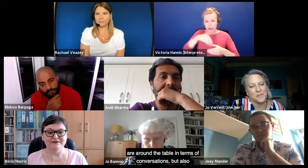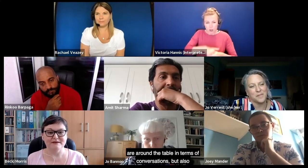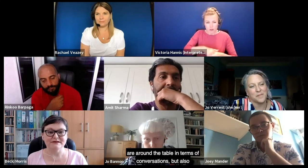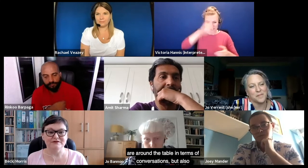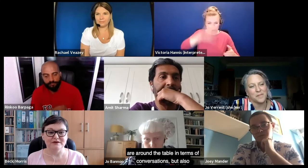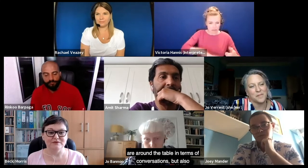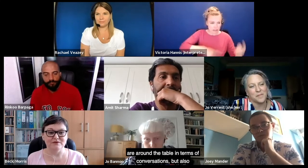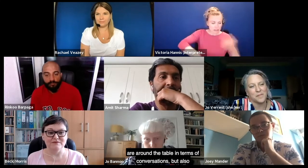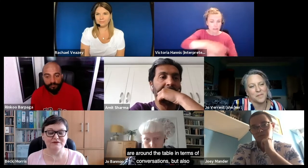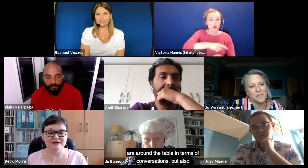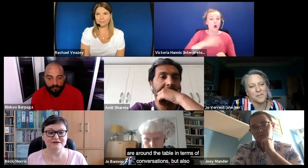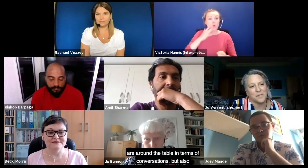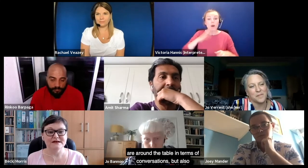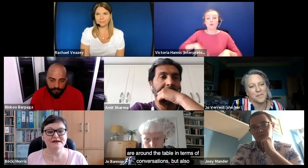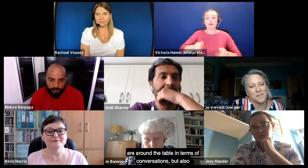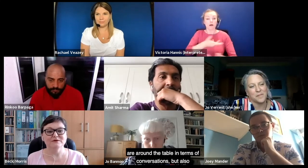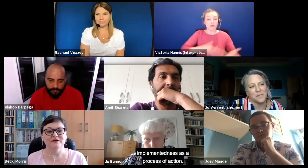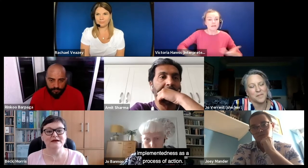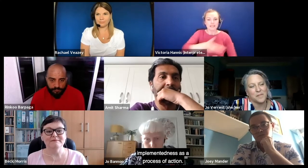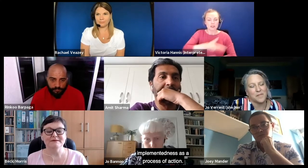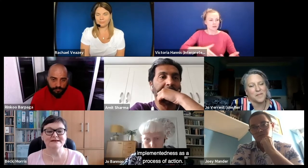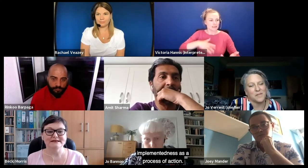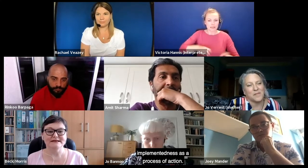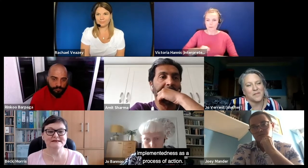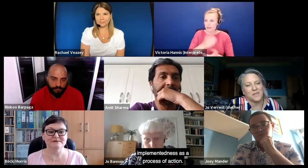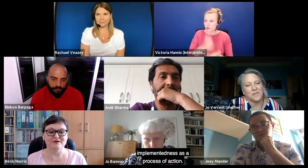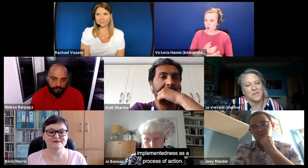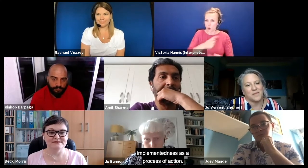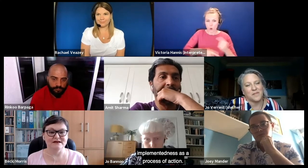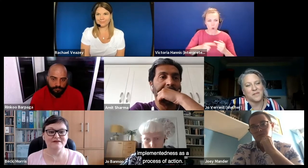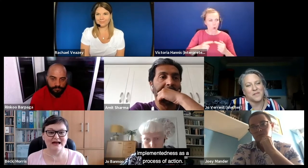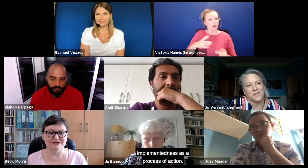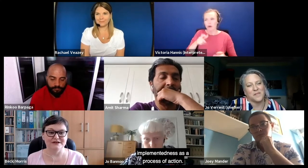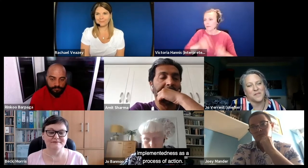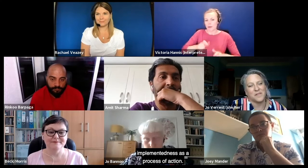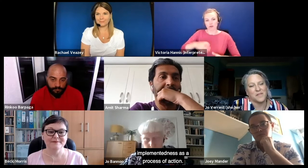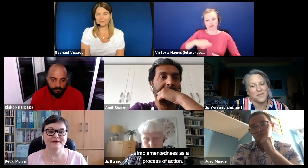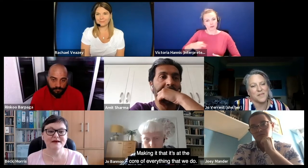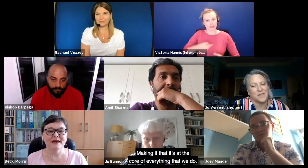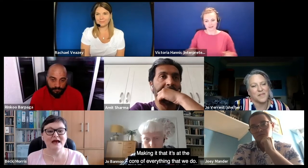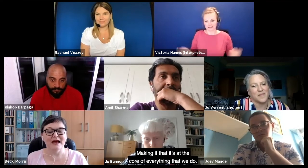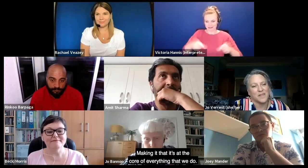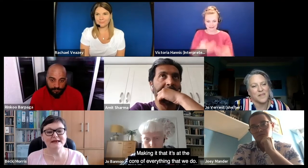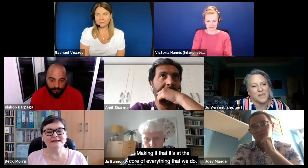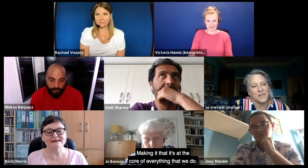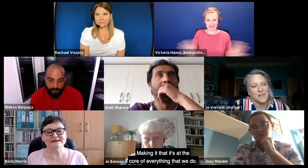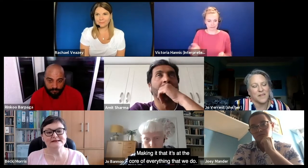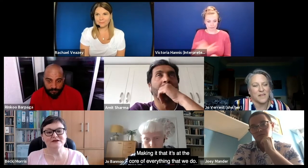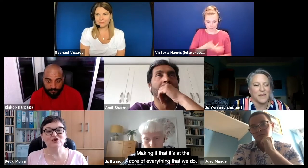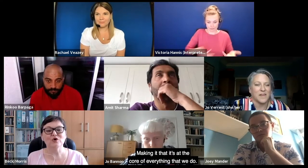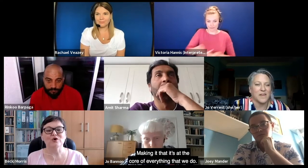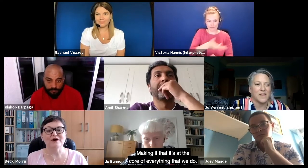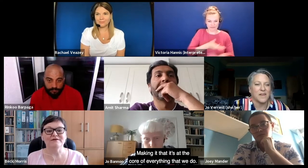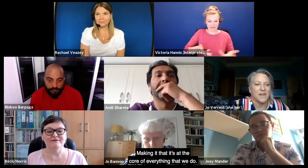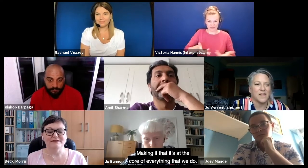around the table in terms of conversations, but also implementing this as a process of action and making it that it's at